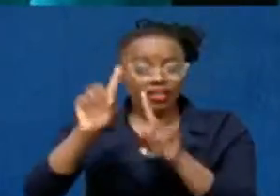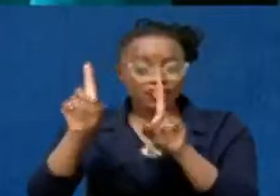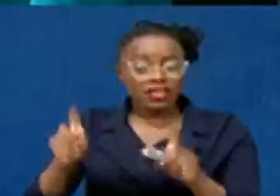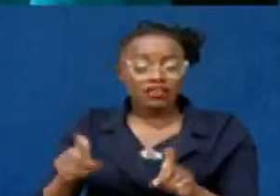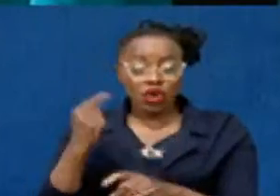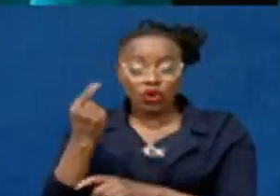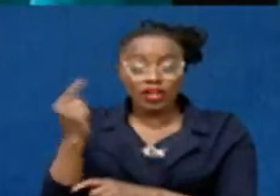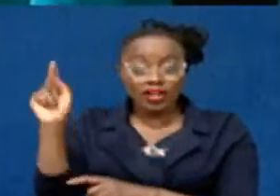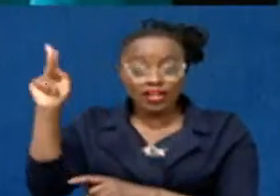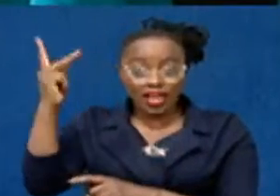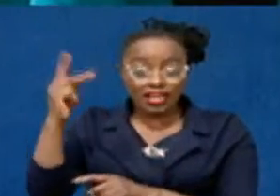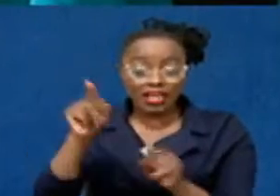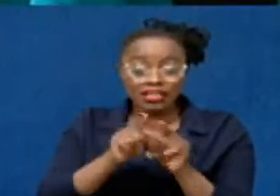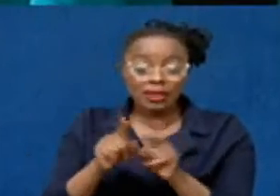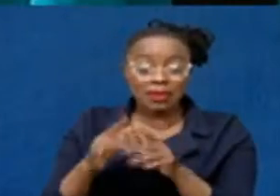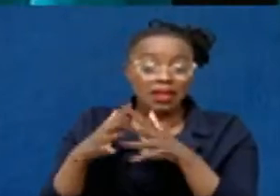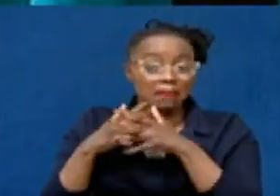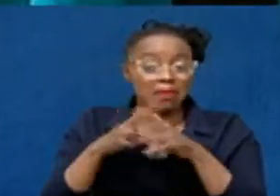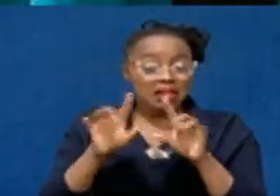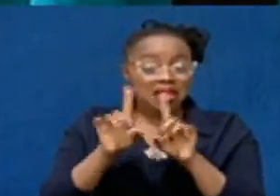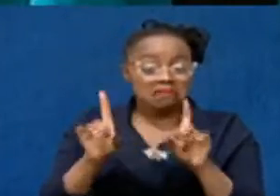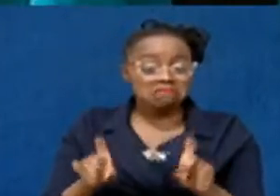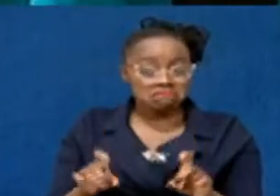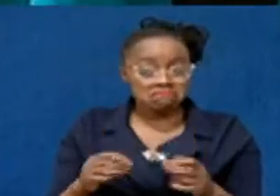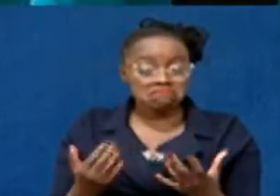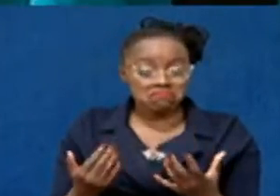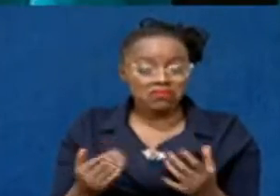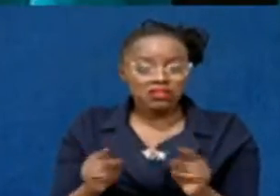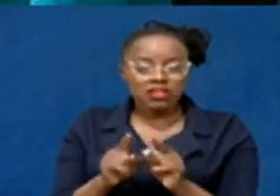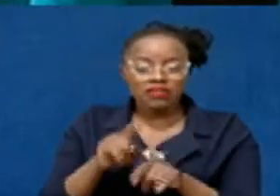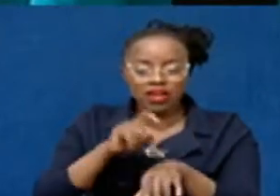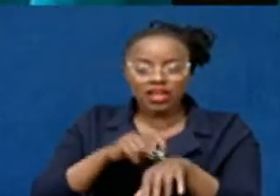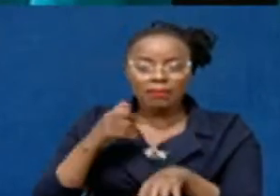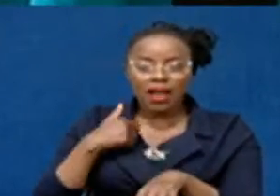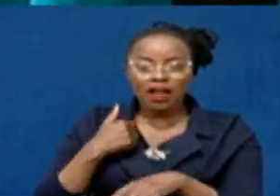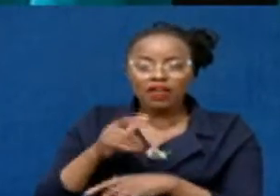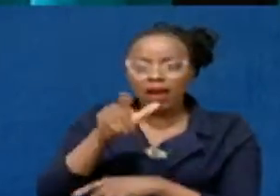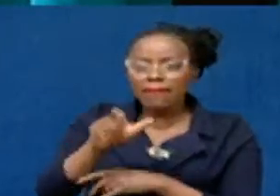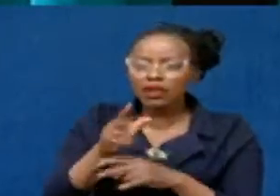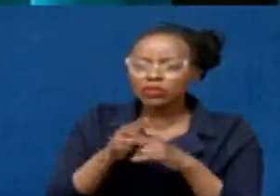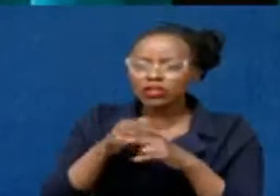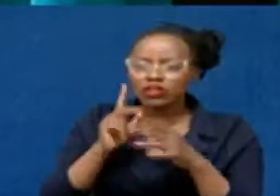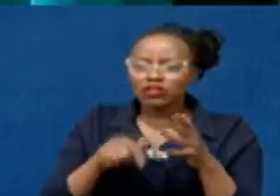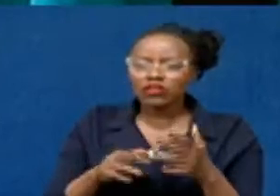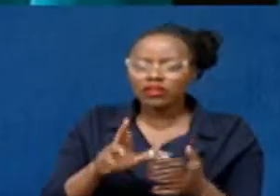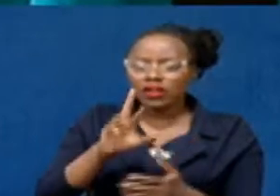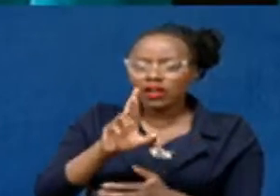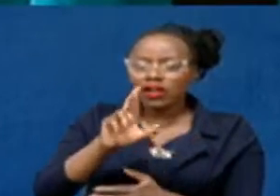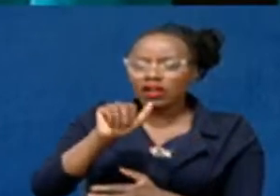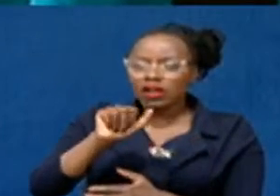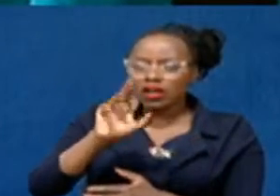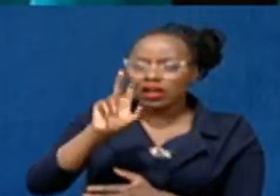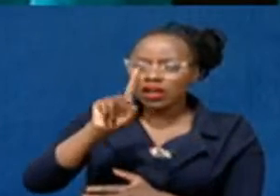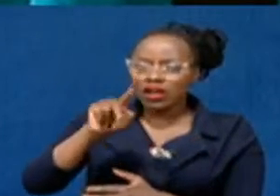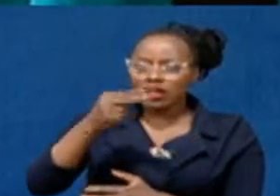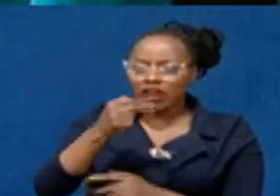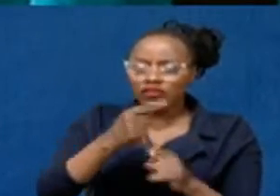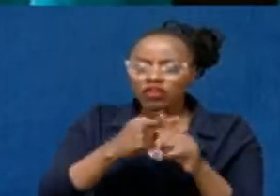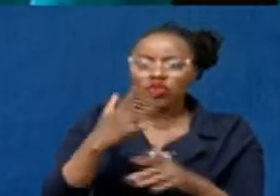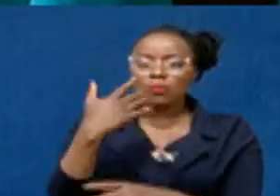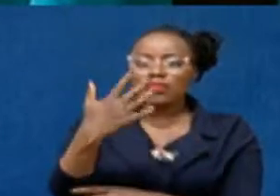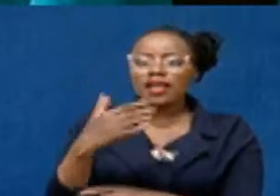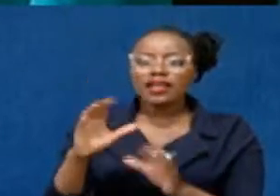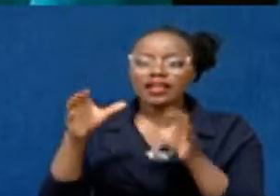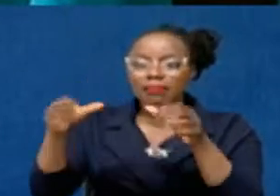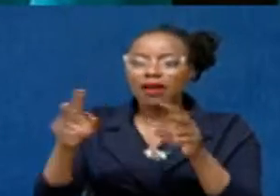Not just in Kenya, I mean, even in the United States. There was a time we had a candidate called Ralph Nader of the Green